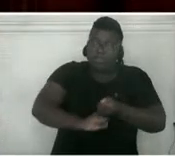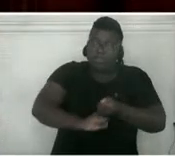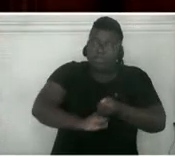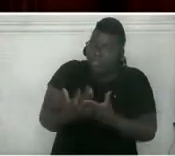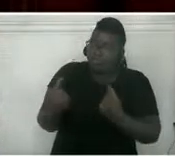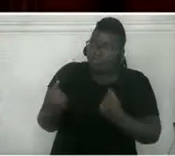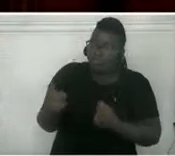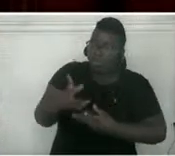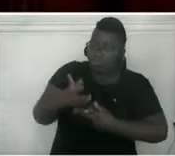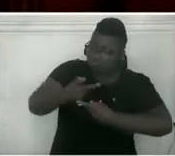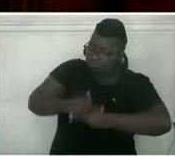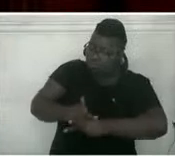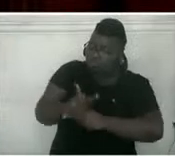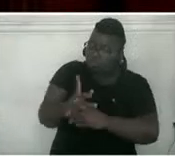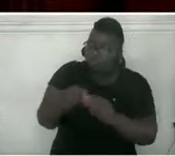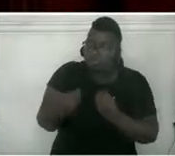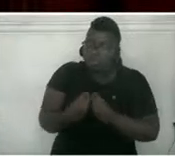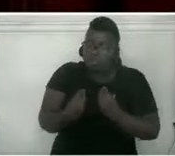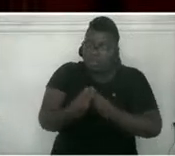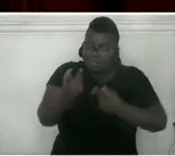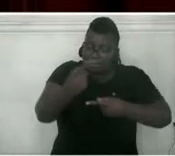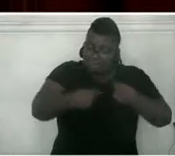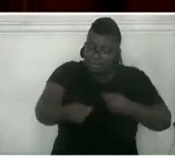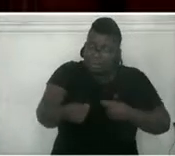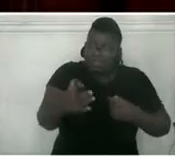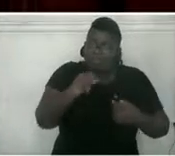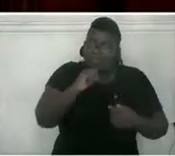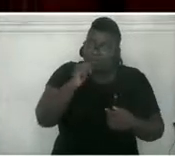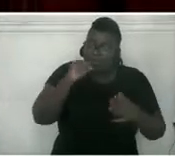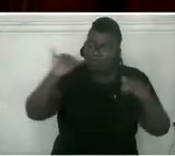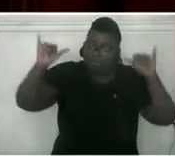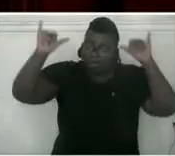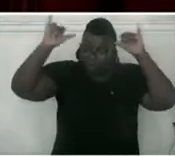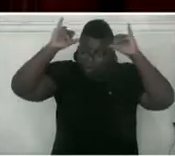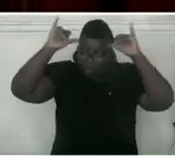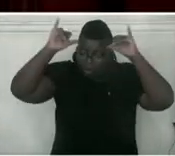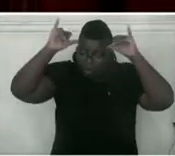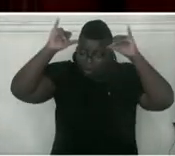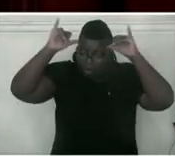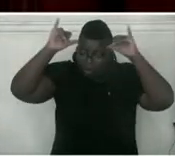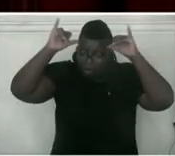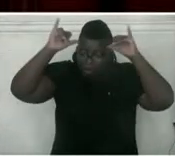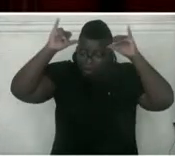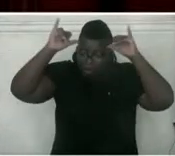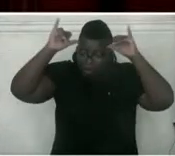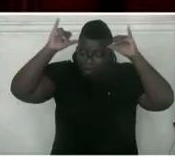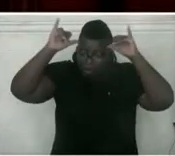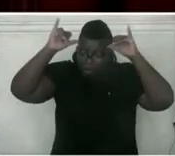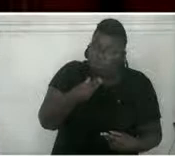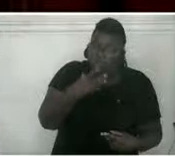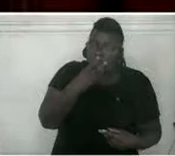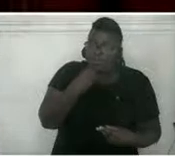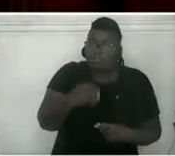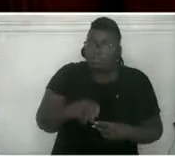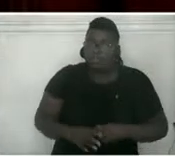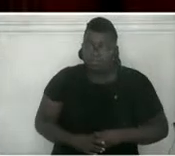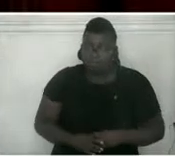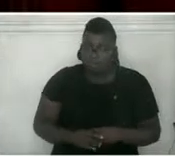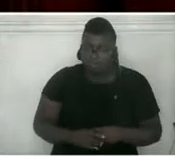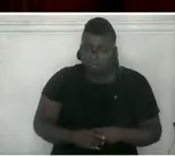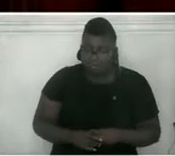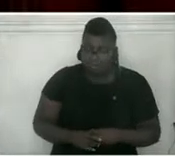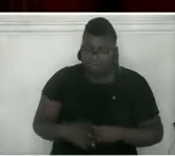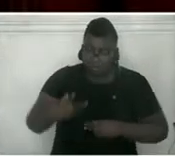baproduce izinto ezodayisa, whether yinkomo, yimbuzi noma zikapa. We are